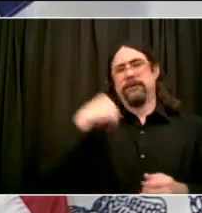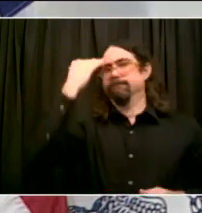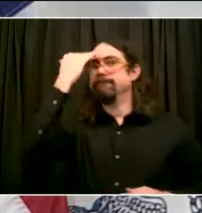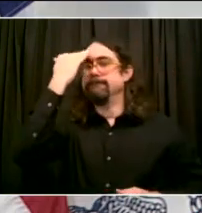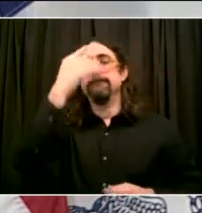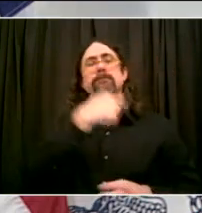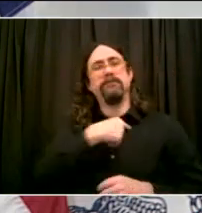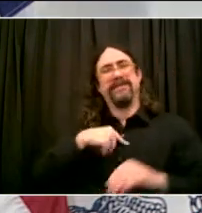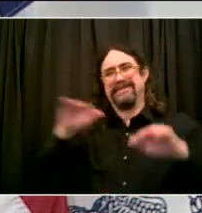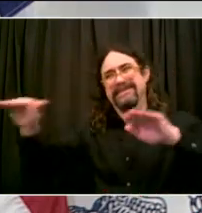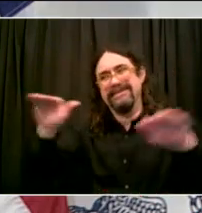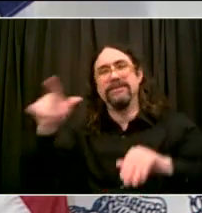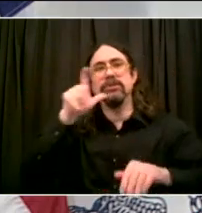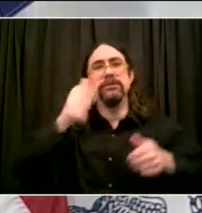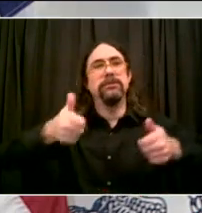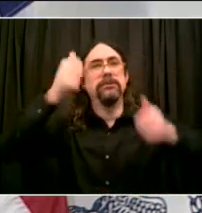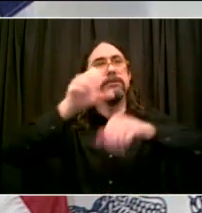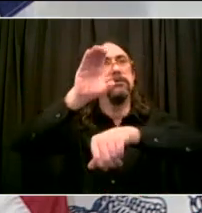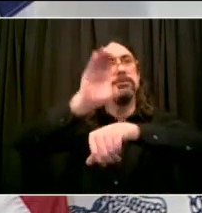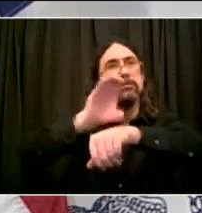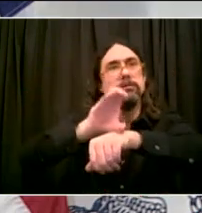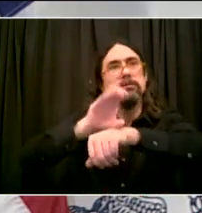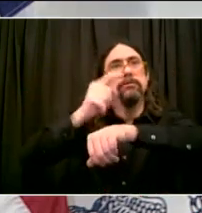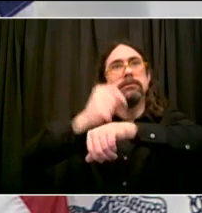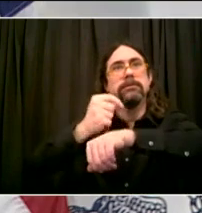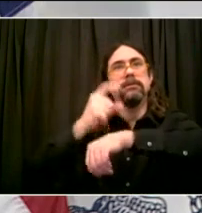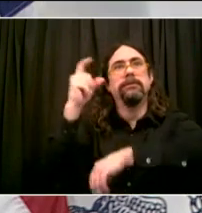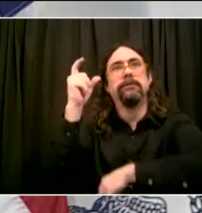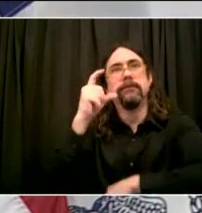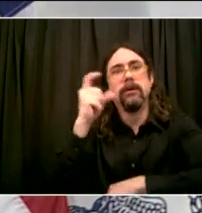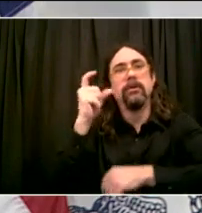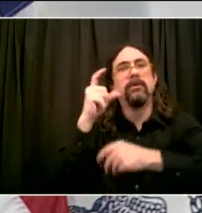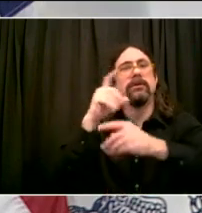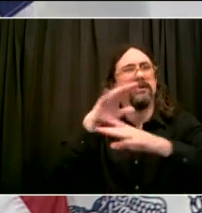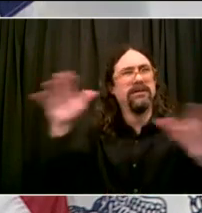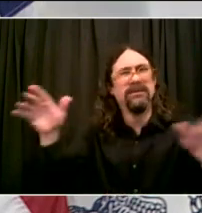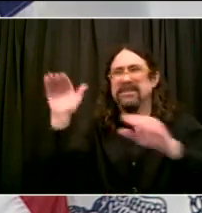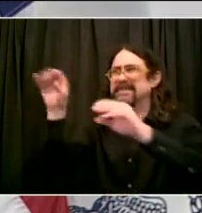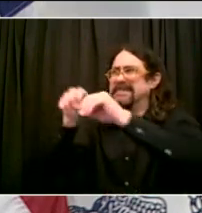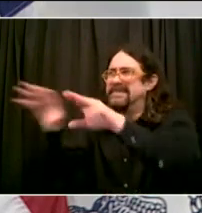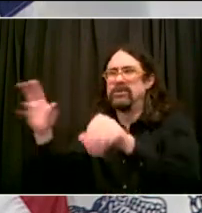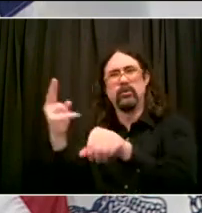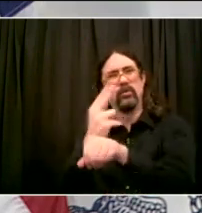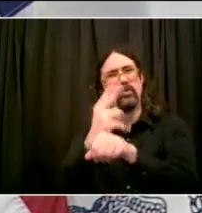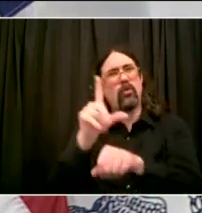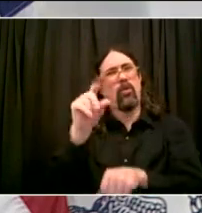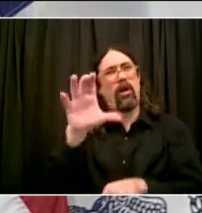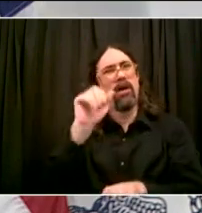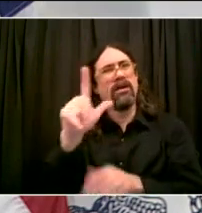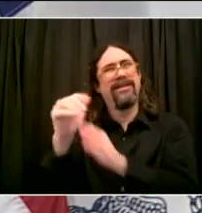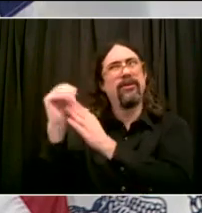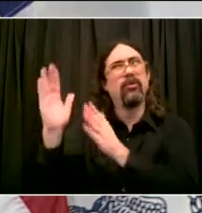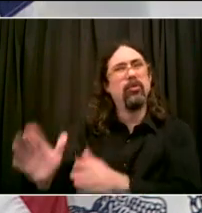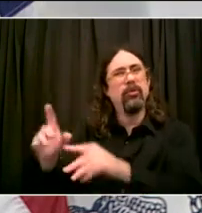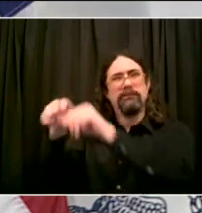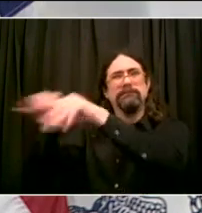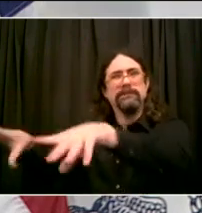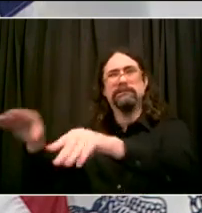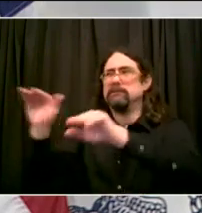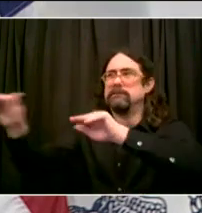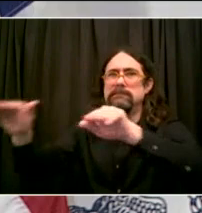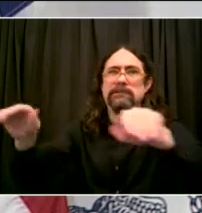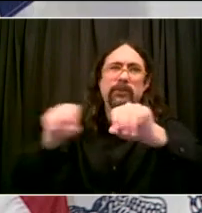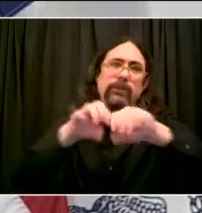have people in their lives who got vaccinated, and that word of mouth would be the single most powerful element. I want Dr. Choksi and